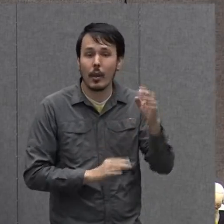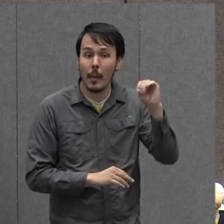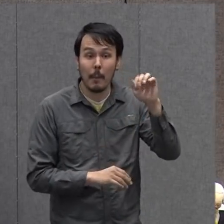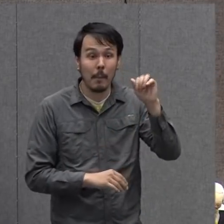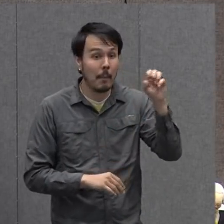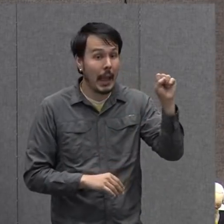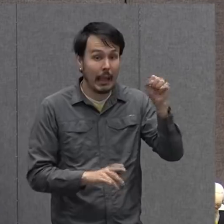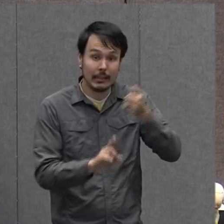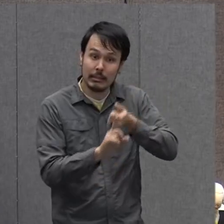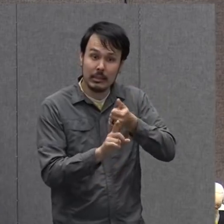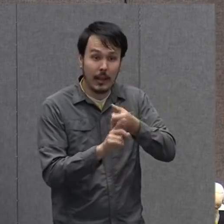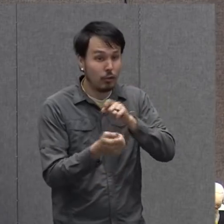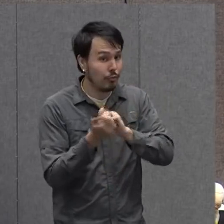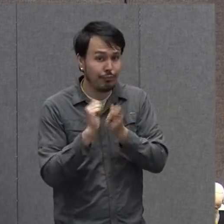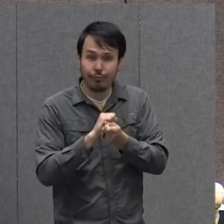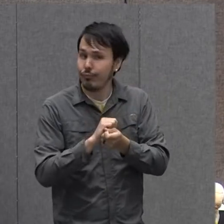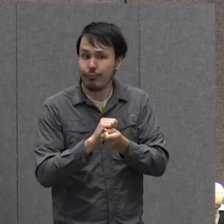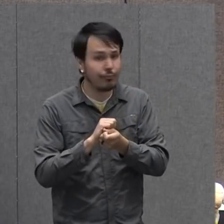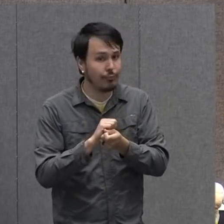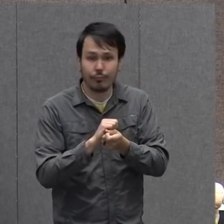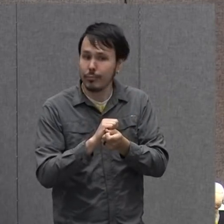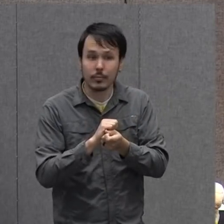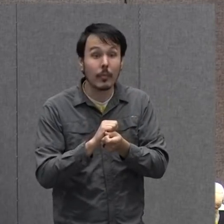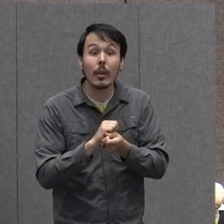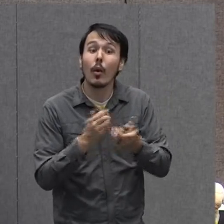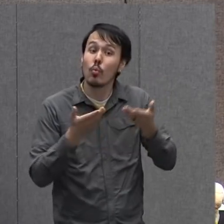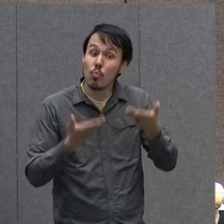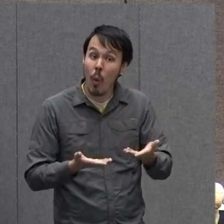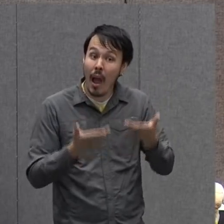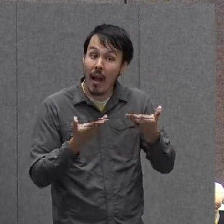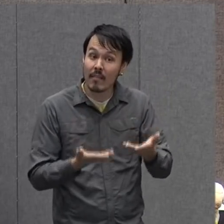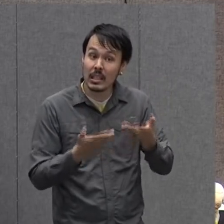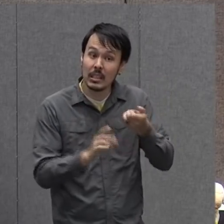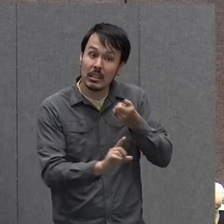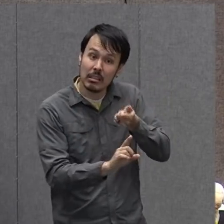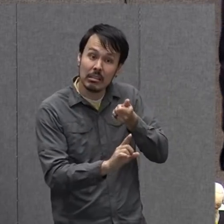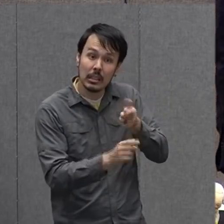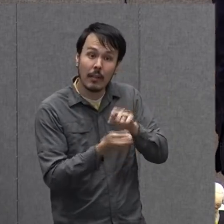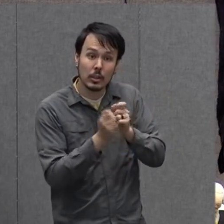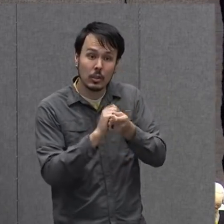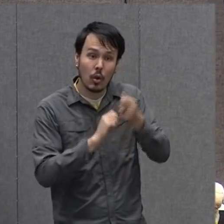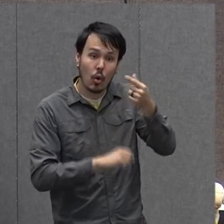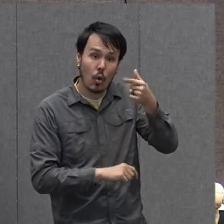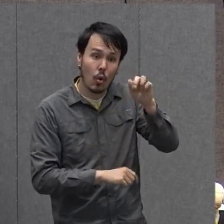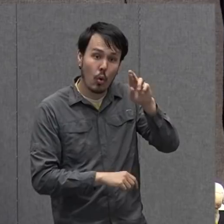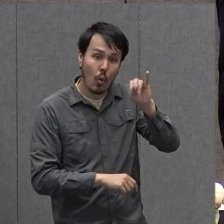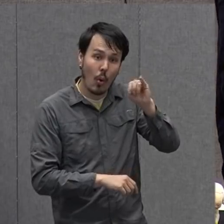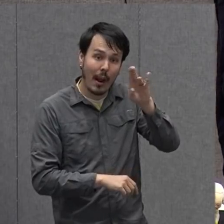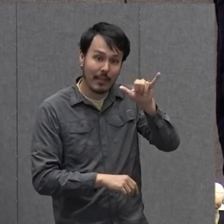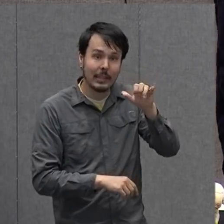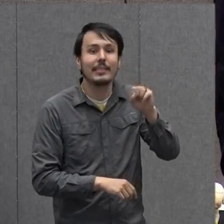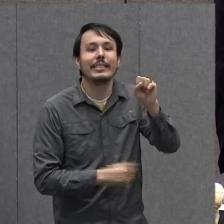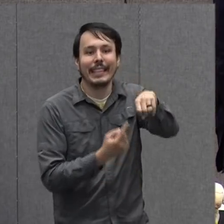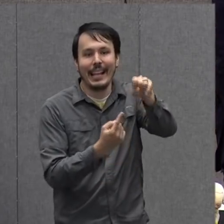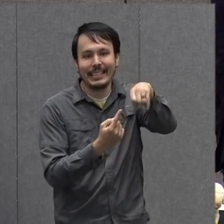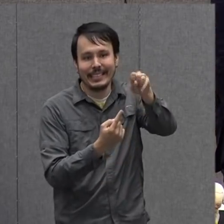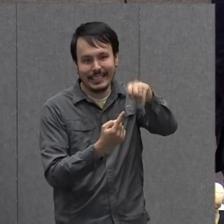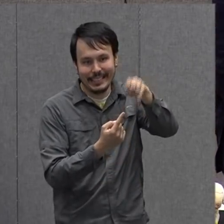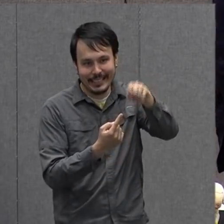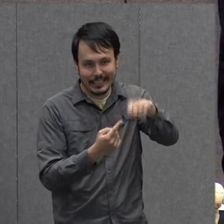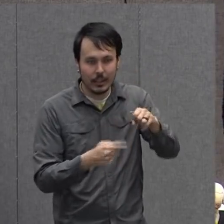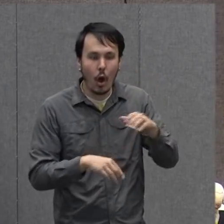magnet? When I dropped this ball, when I took this magnet and I traced it across the globe